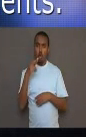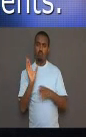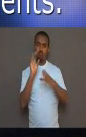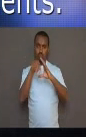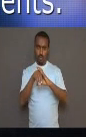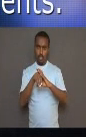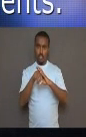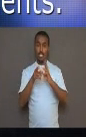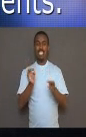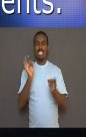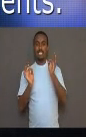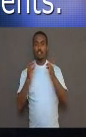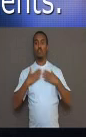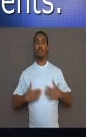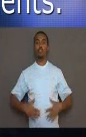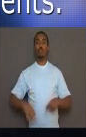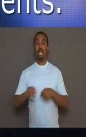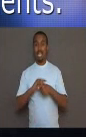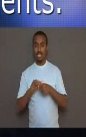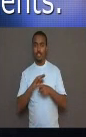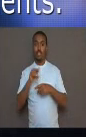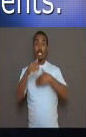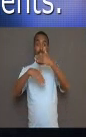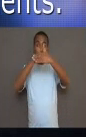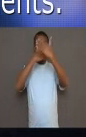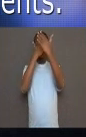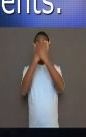history of human activity in space.